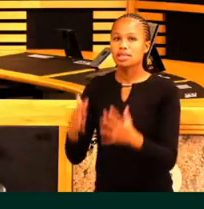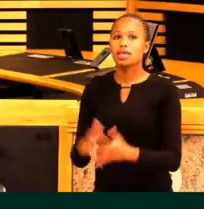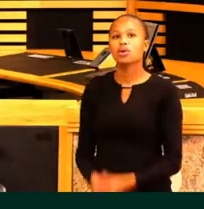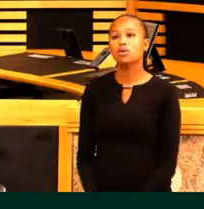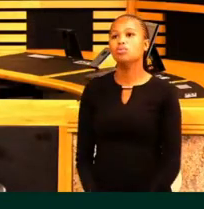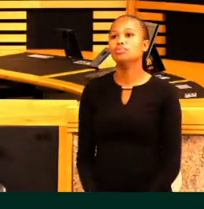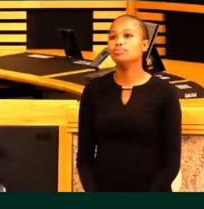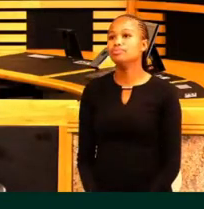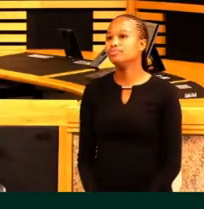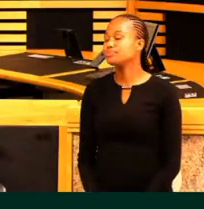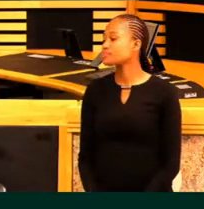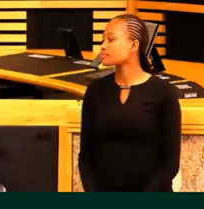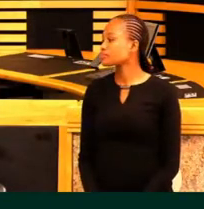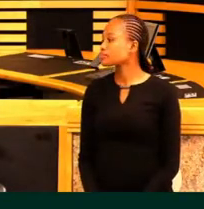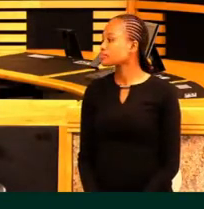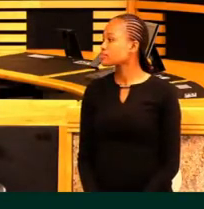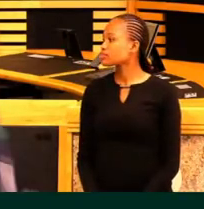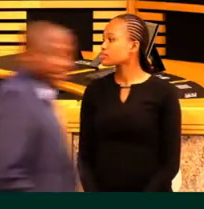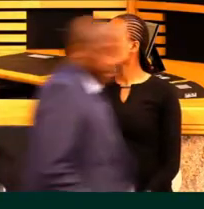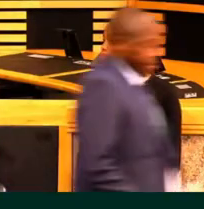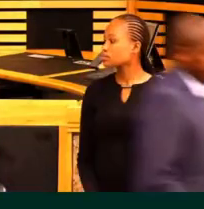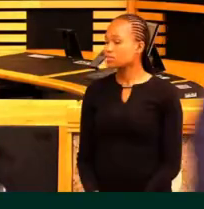next speaker is Honorable from